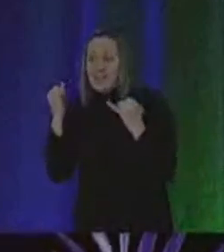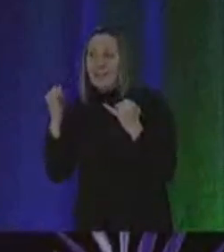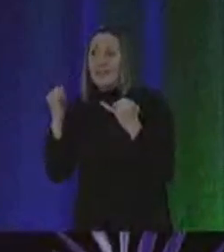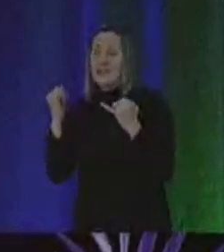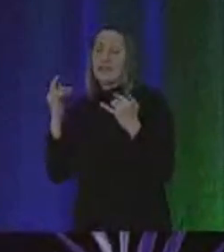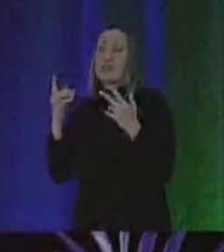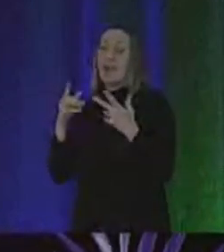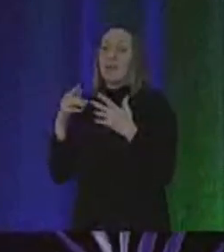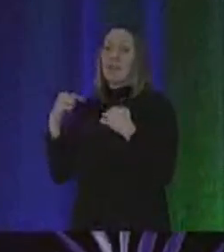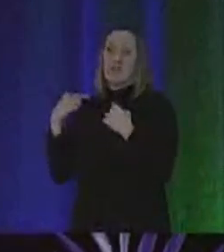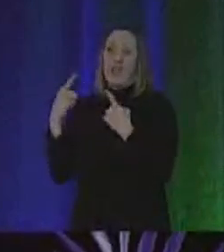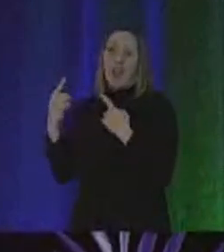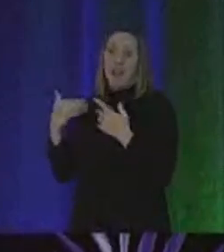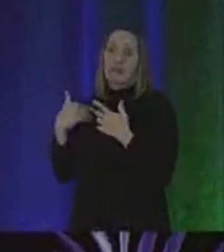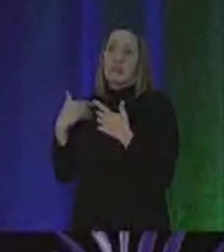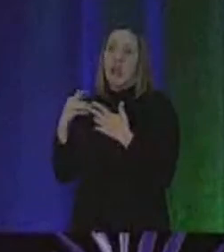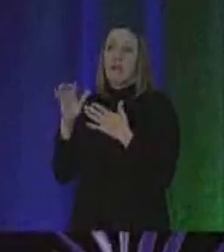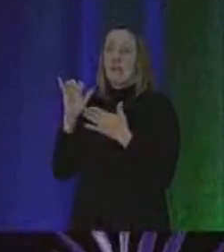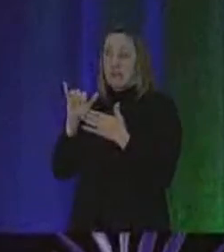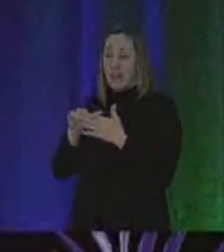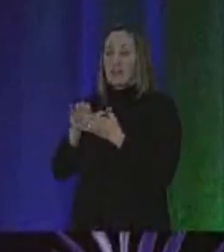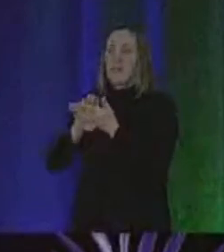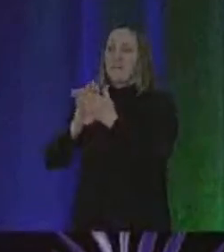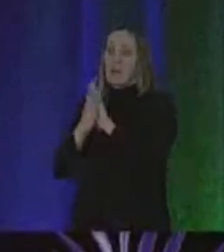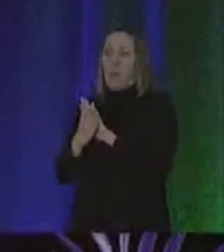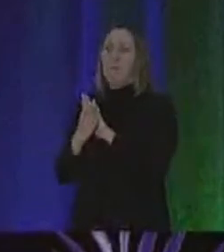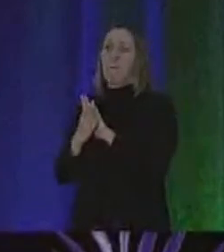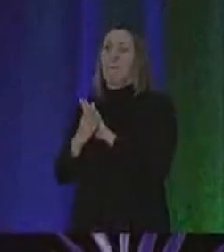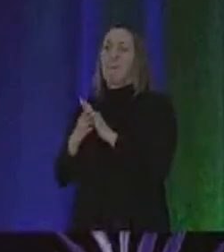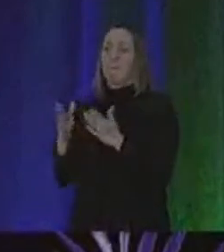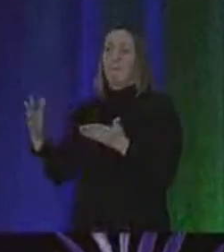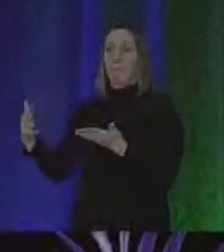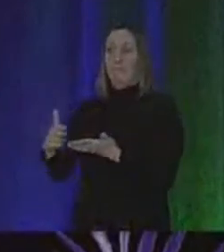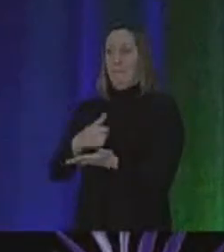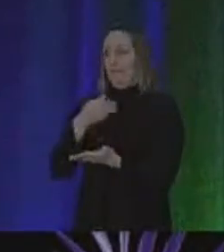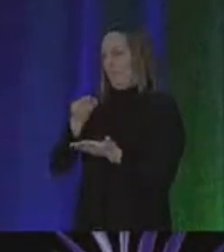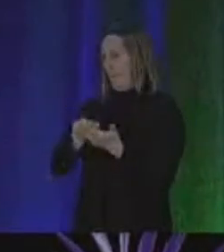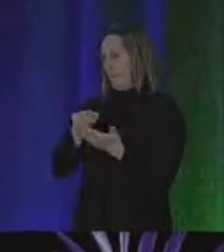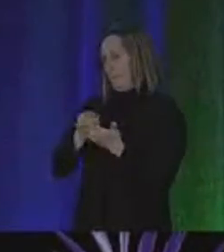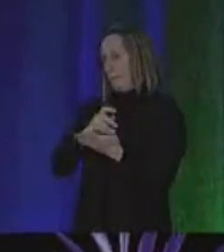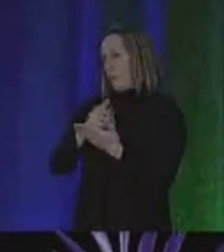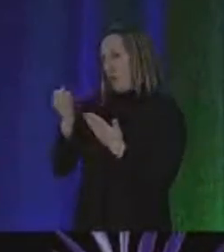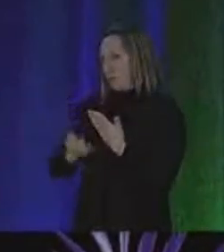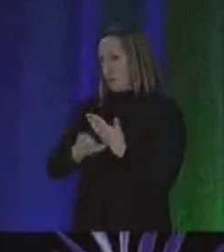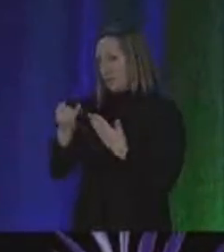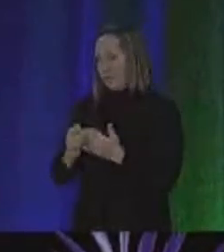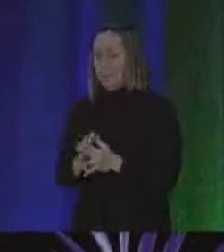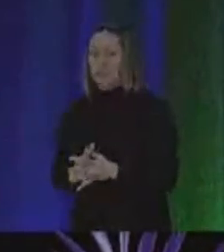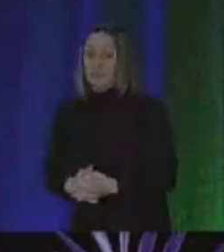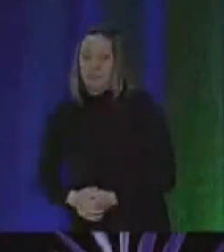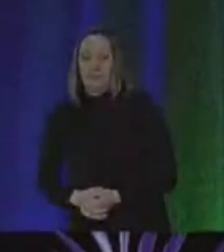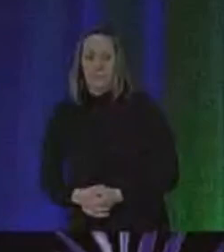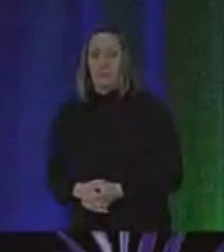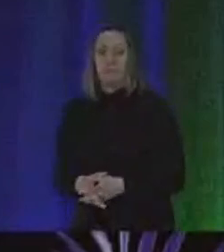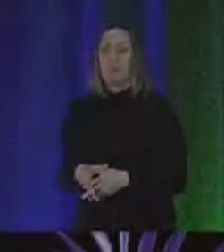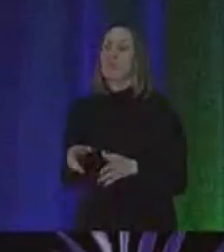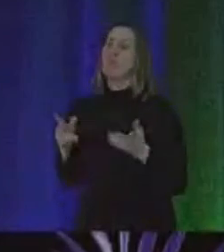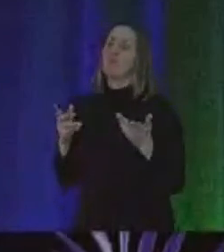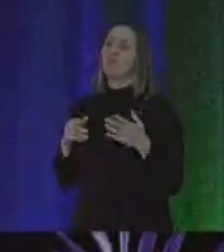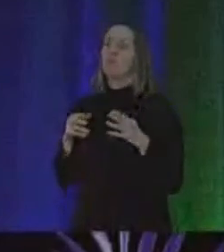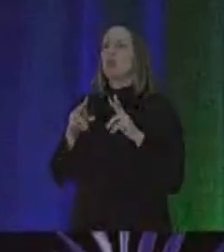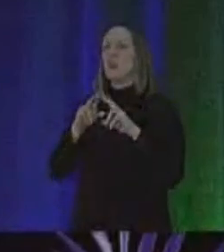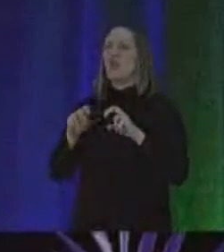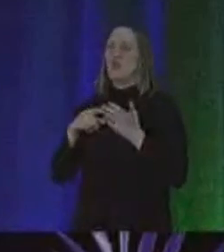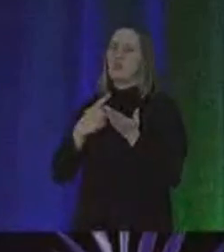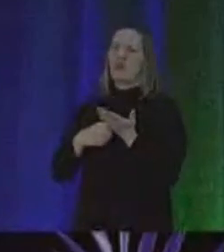long, and go ahead and turn that into a income-generating project. What we're looking at is going to be in the range of $5,000